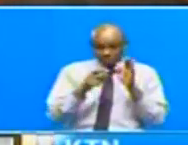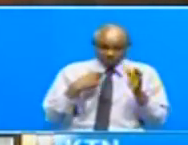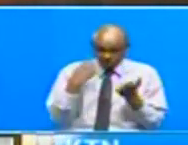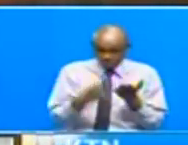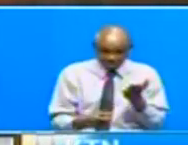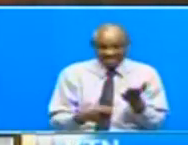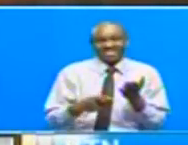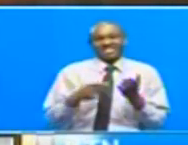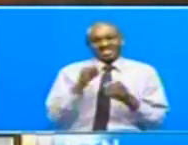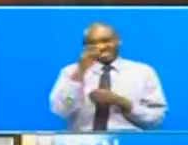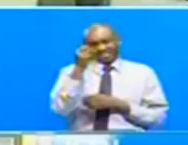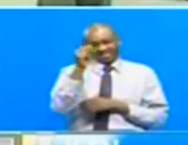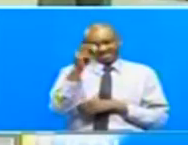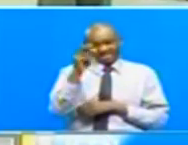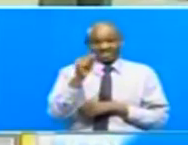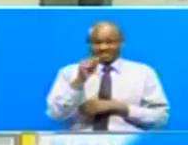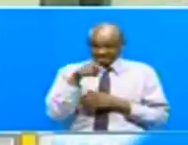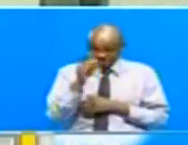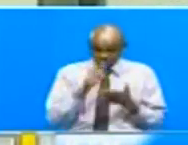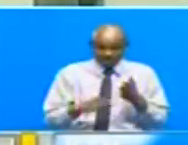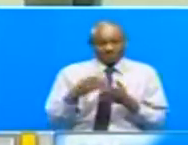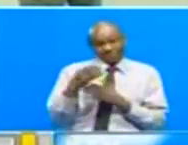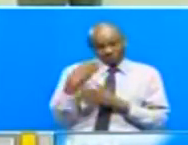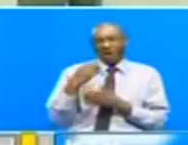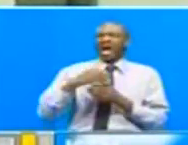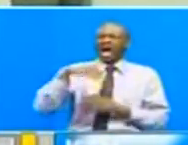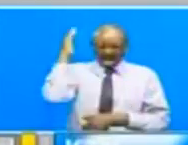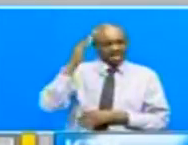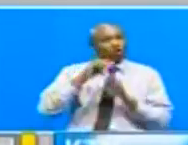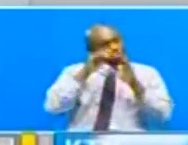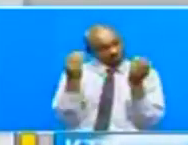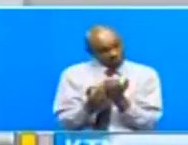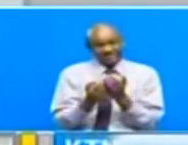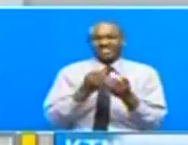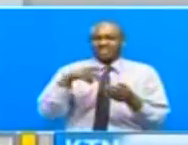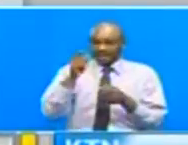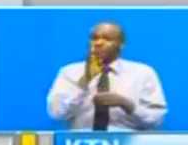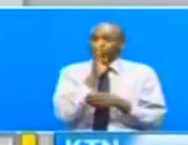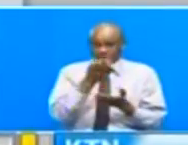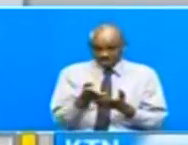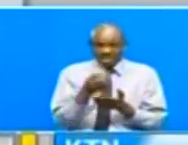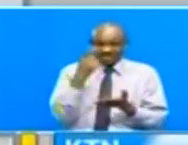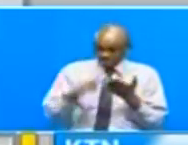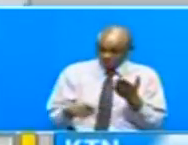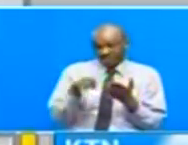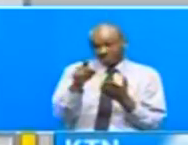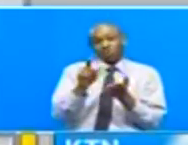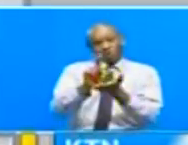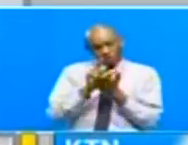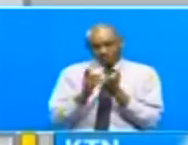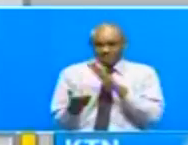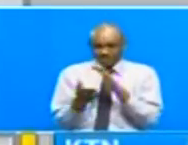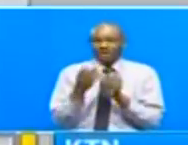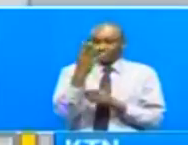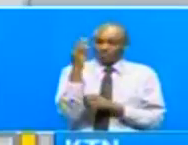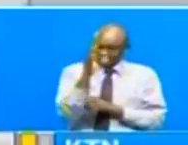real interest rate spread in Kenya, which at the time is among the highest in the world. The MP sought to cap interest rates chargeable on loans to a maximum